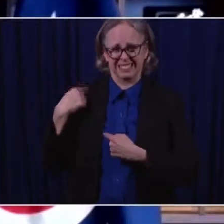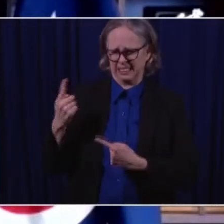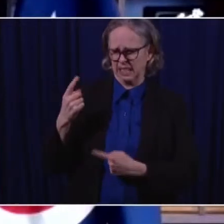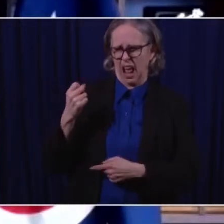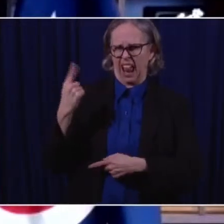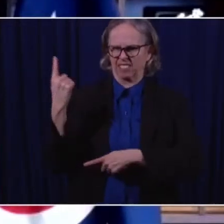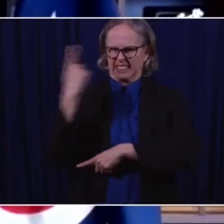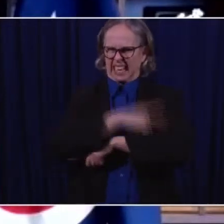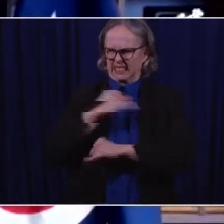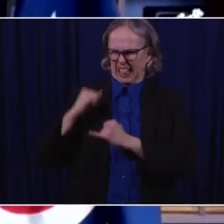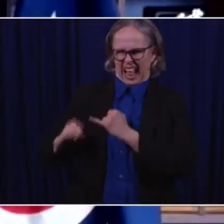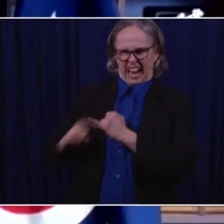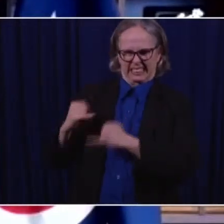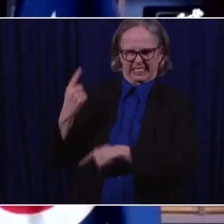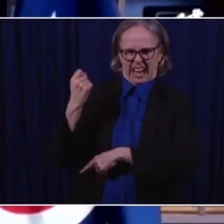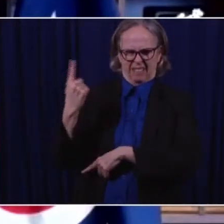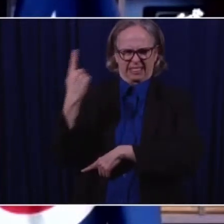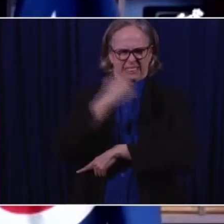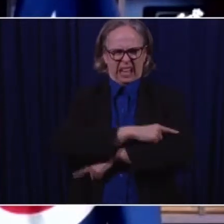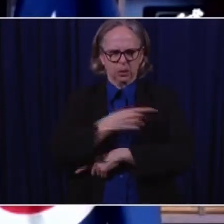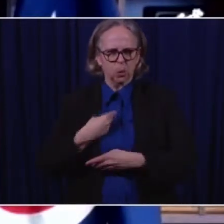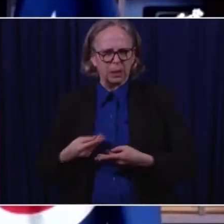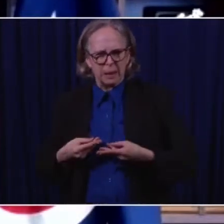$326 million to more than